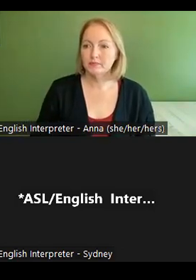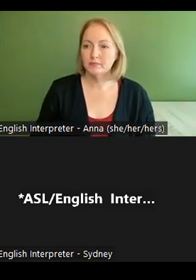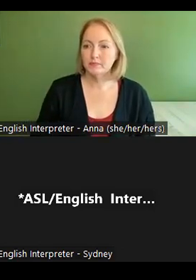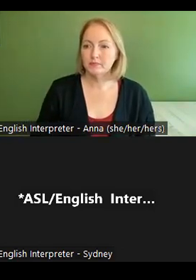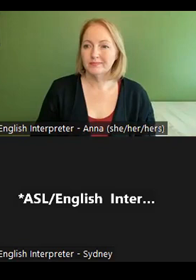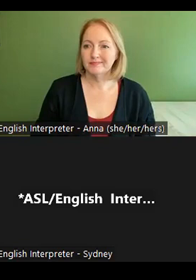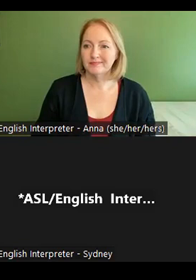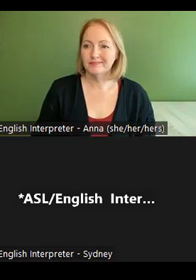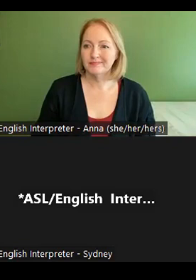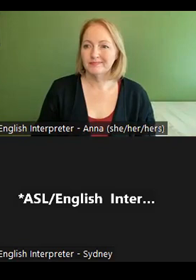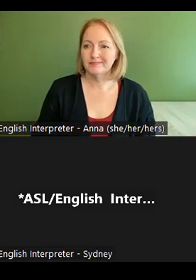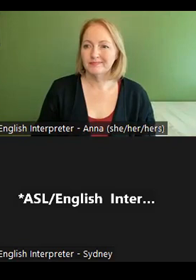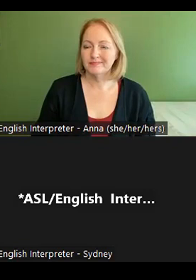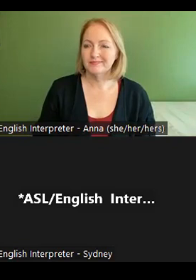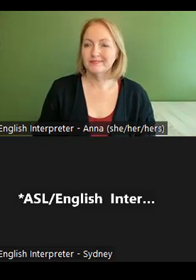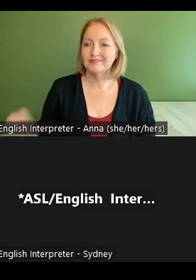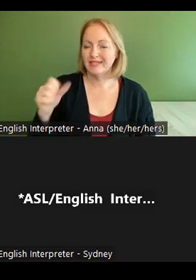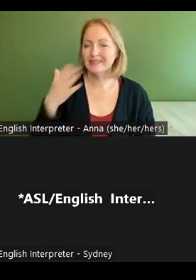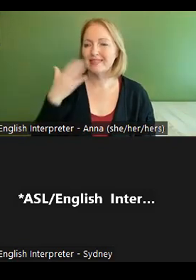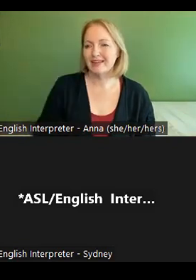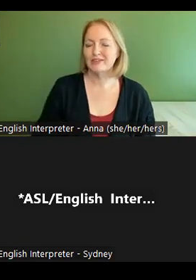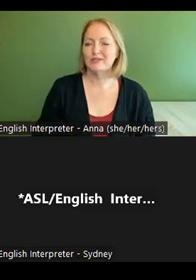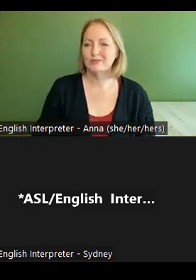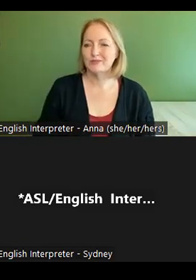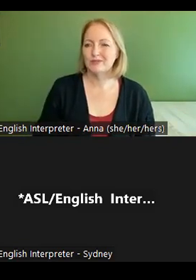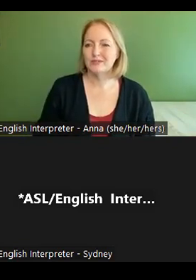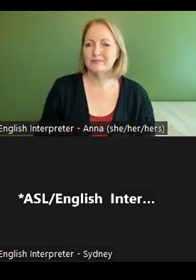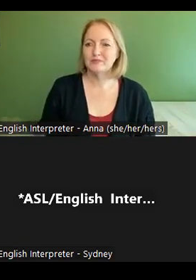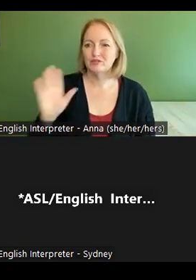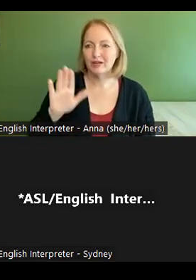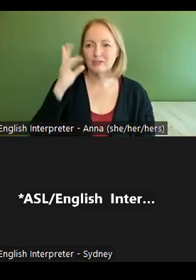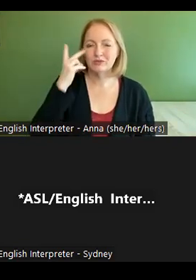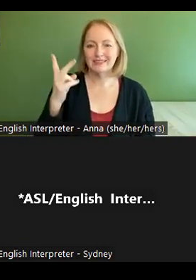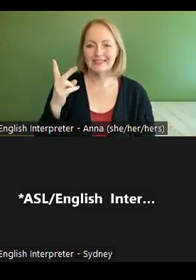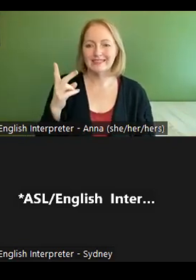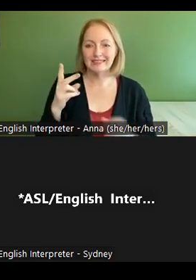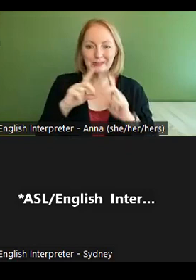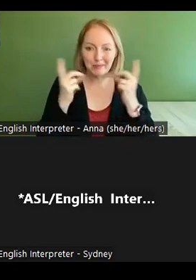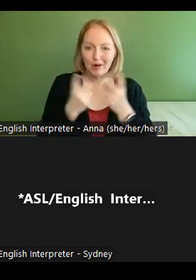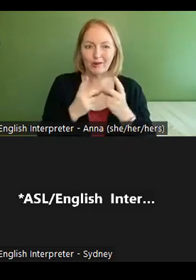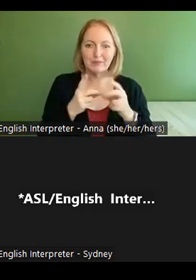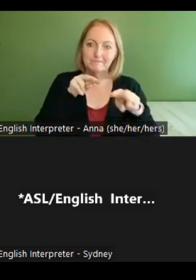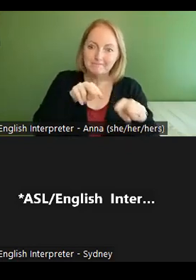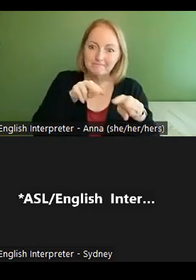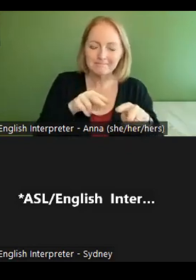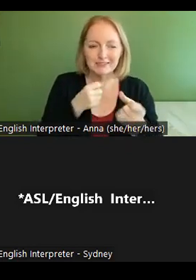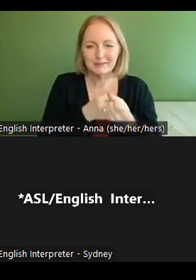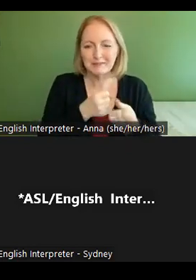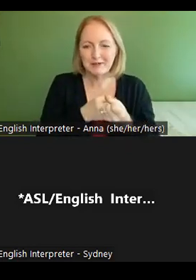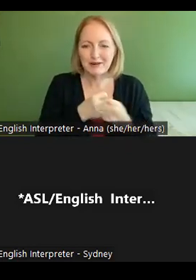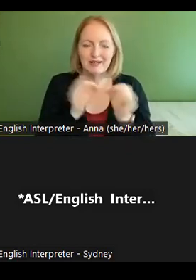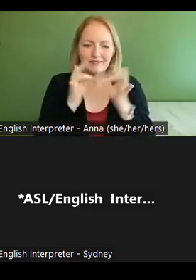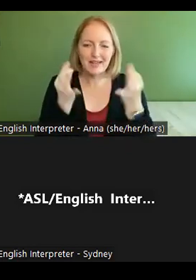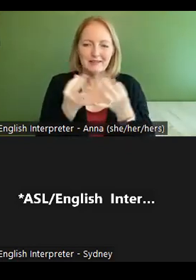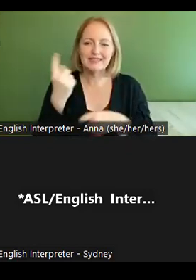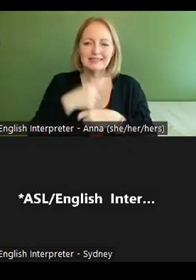Yes, thank you for that. And great to see this department staying on top of things and supporting family